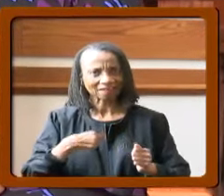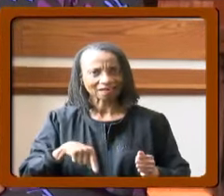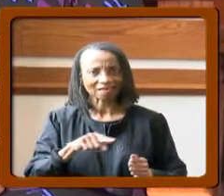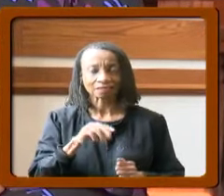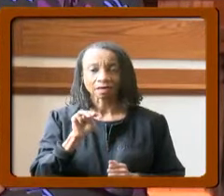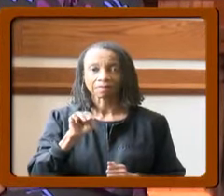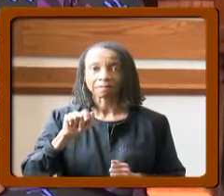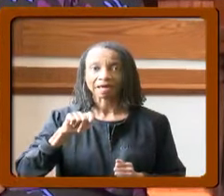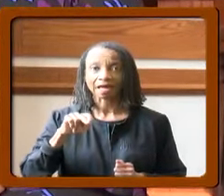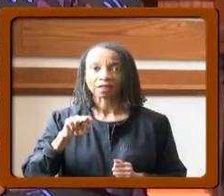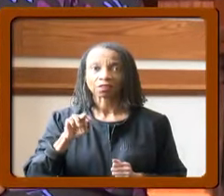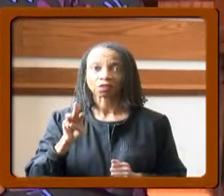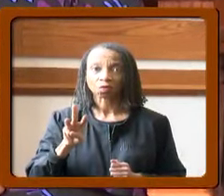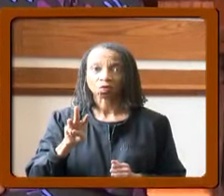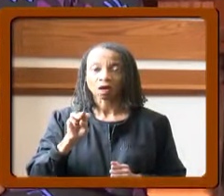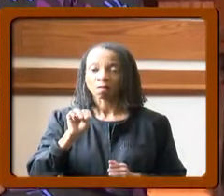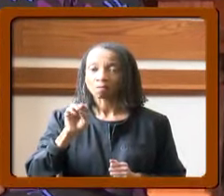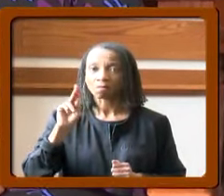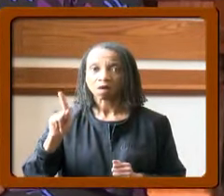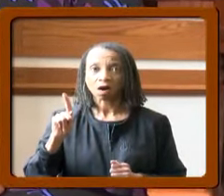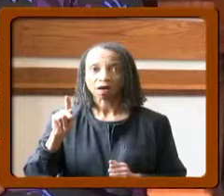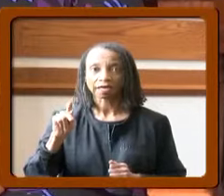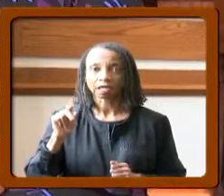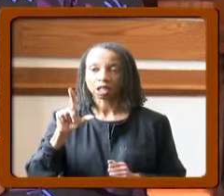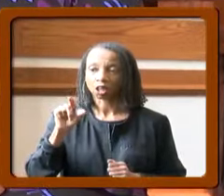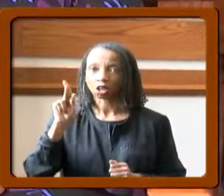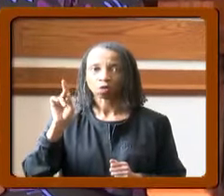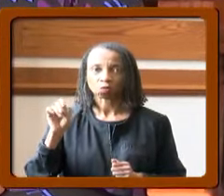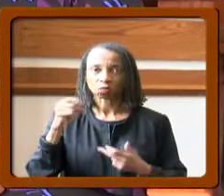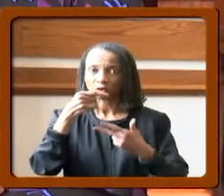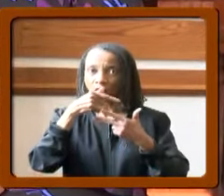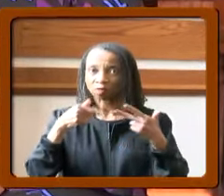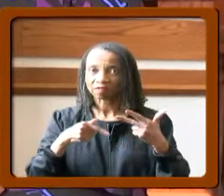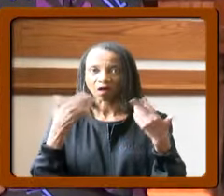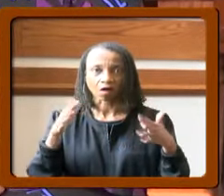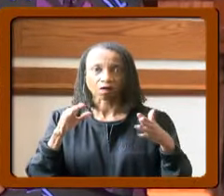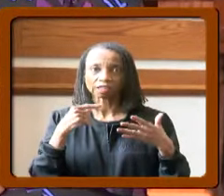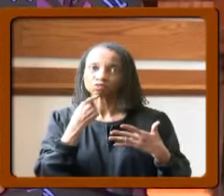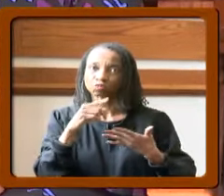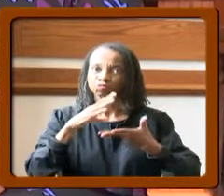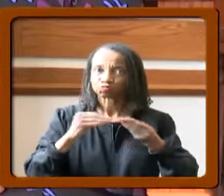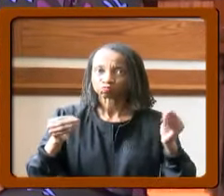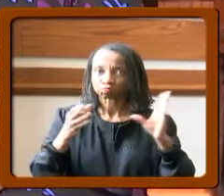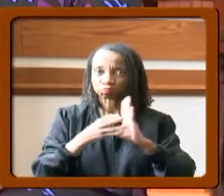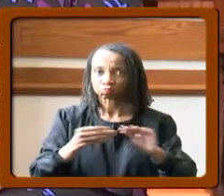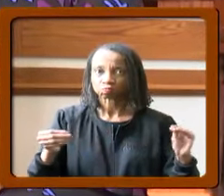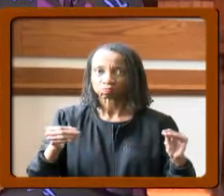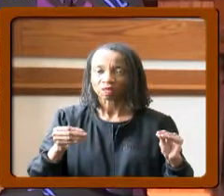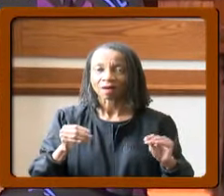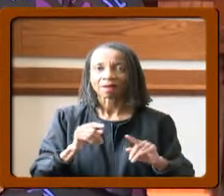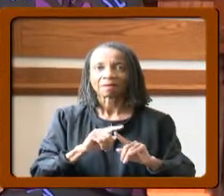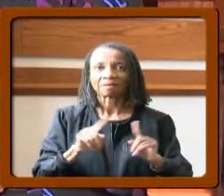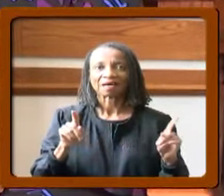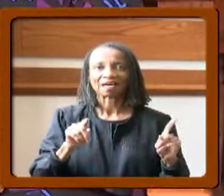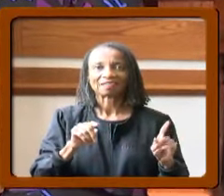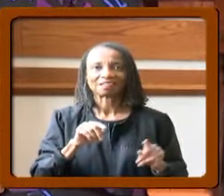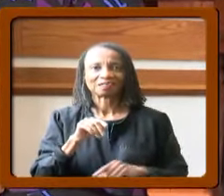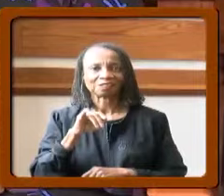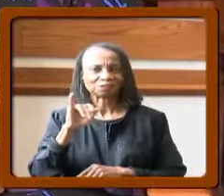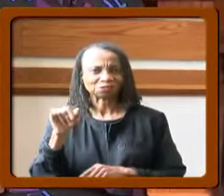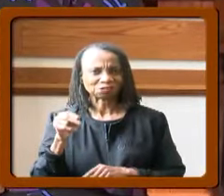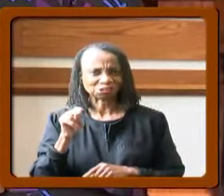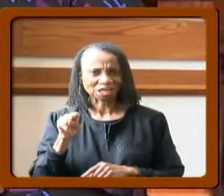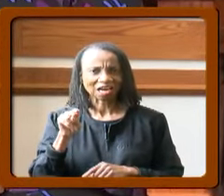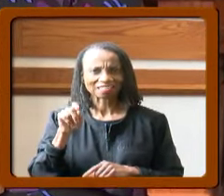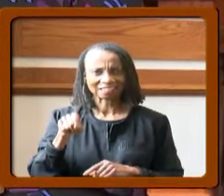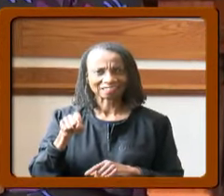Matthew, Mark, and Luke had already told the story. But he decided that he needed to tell the story from